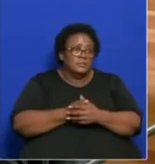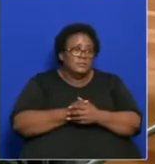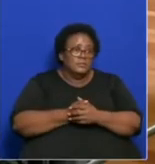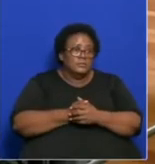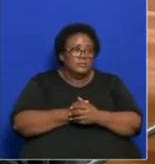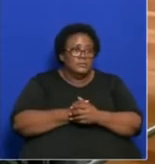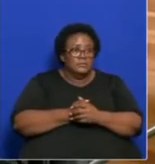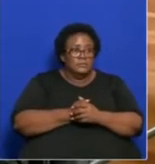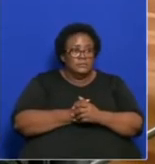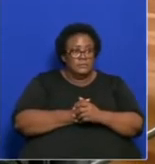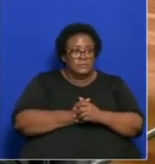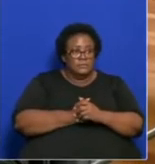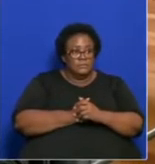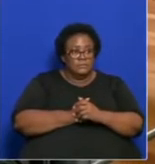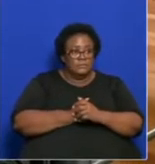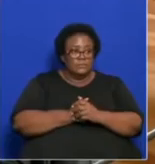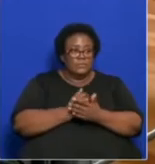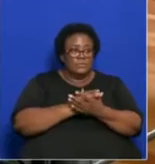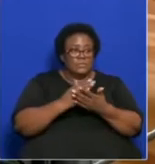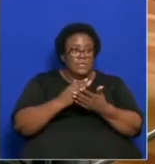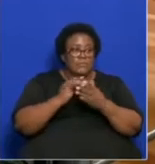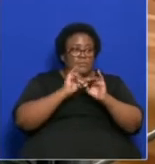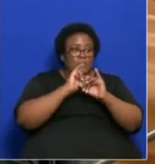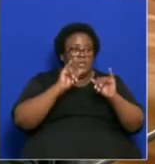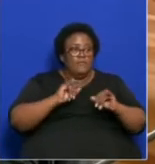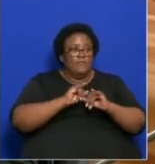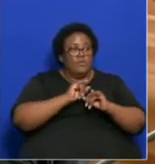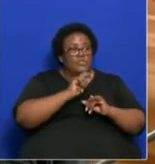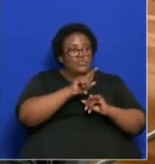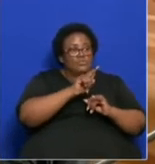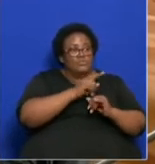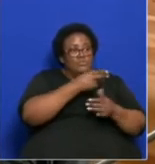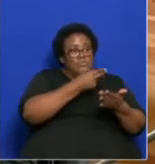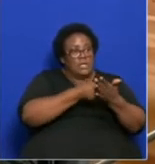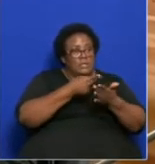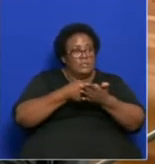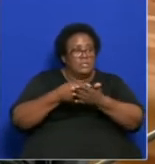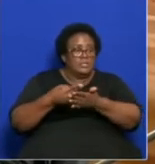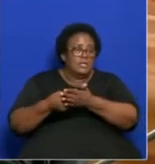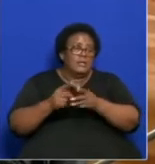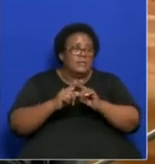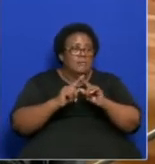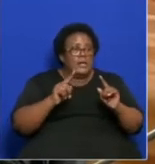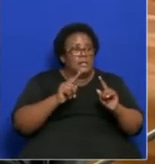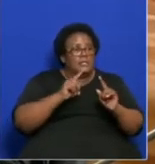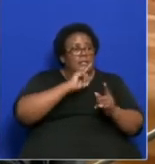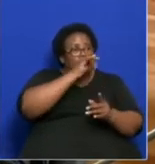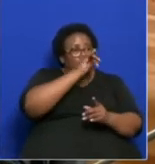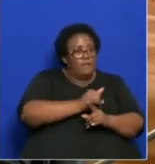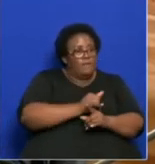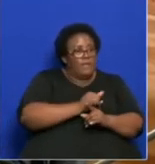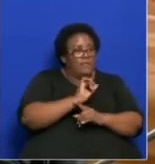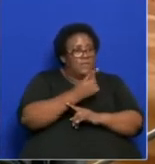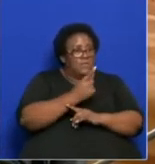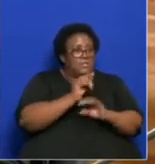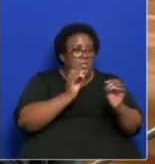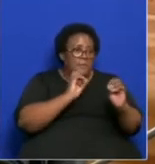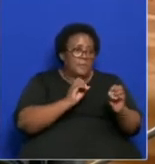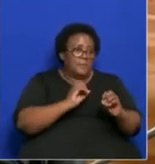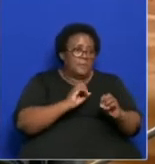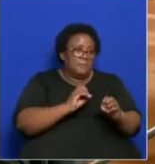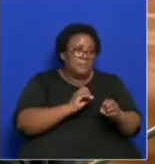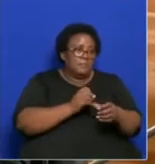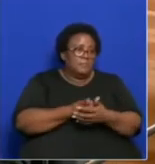you signed without verifying that the services were rendered. That was your answer when you appeared, and you accepted